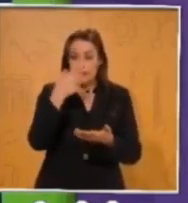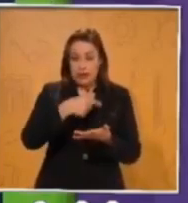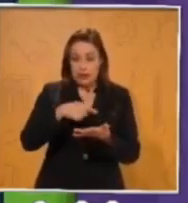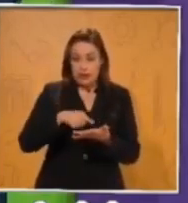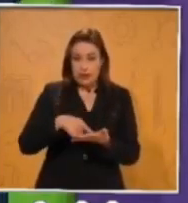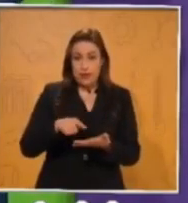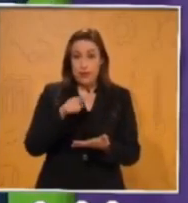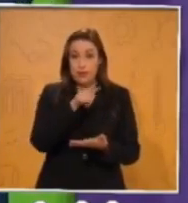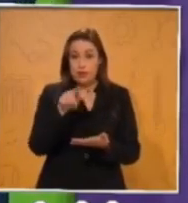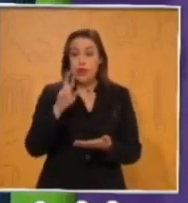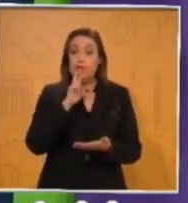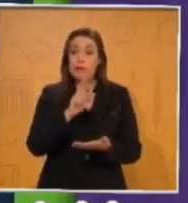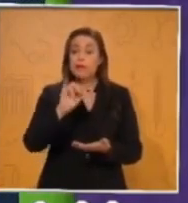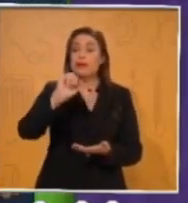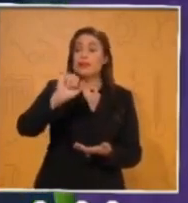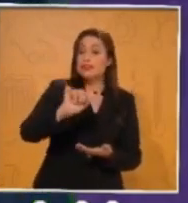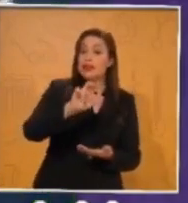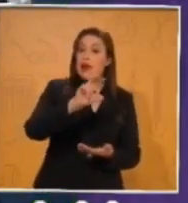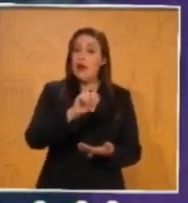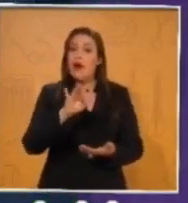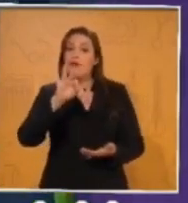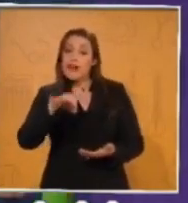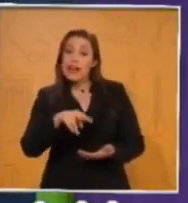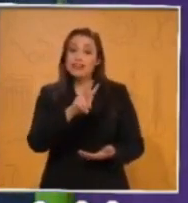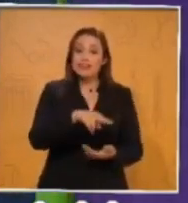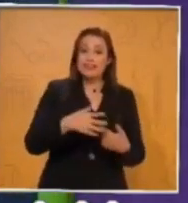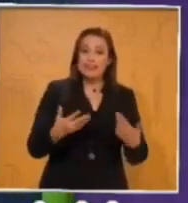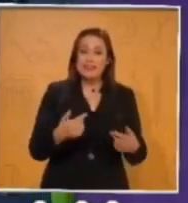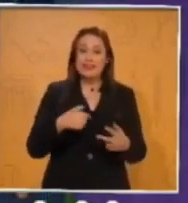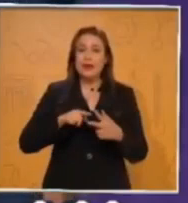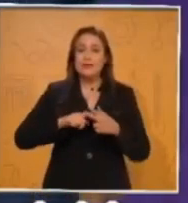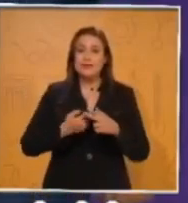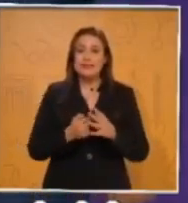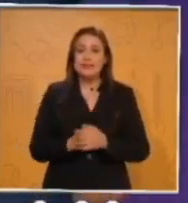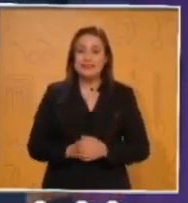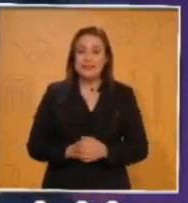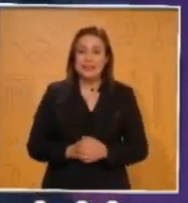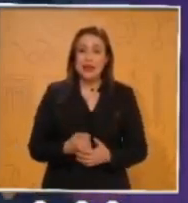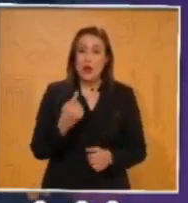respond true or false. Let's start. Number 1.